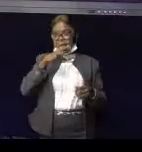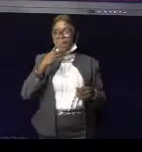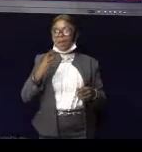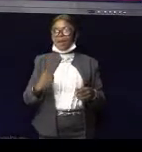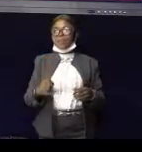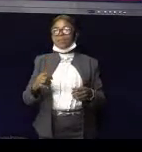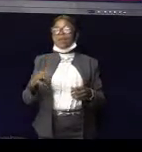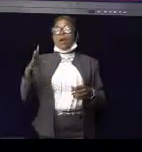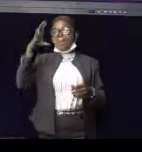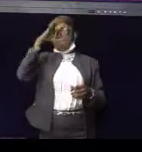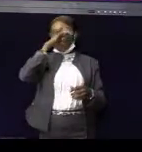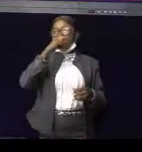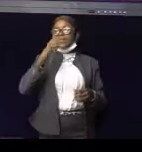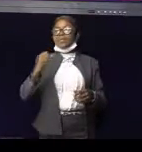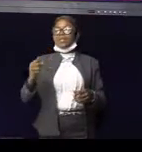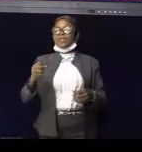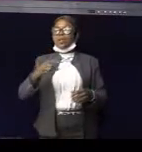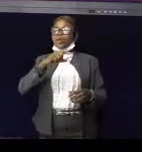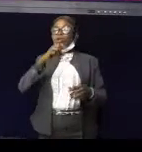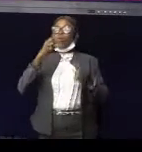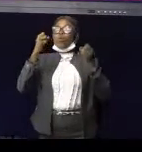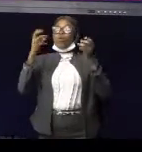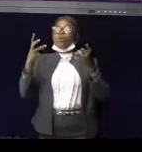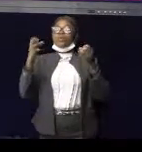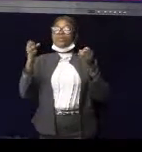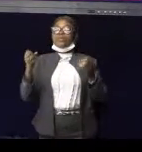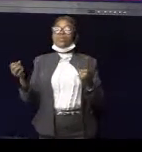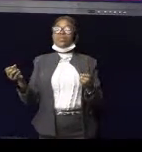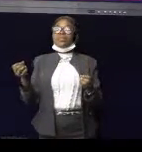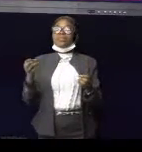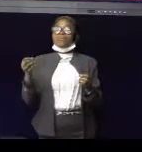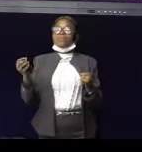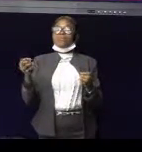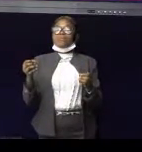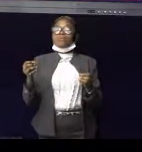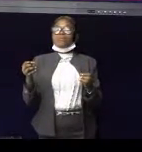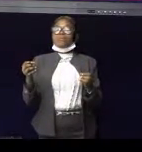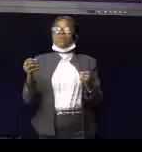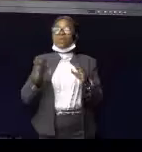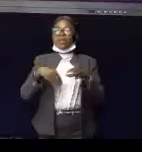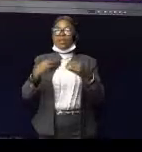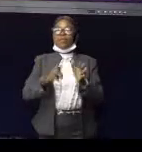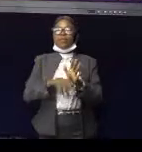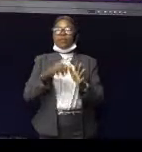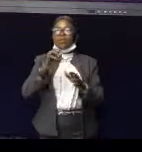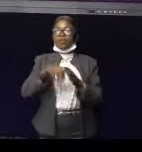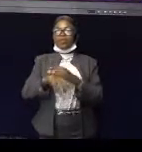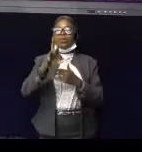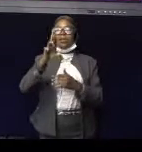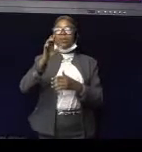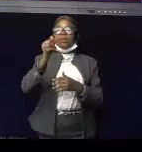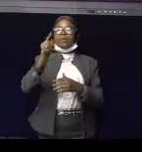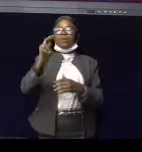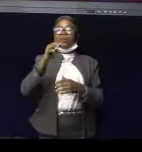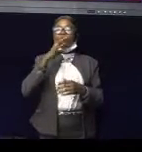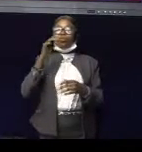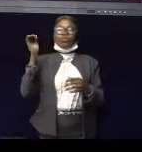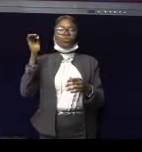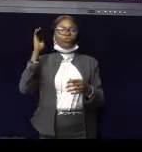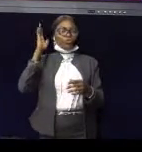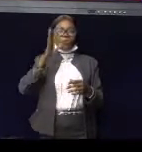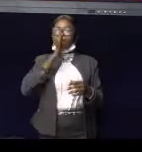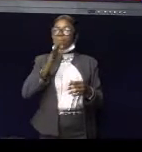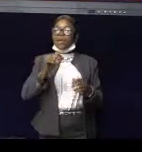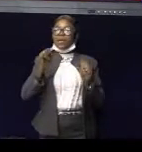already, how can you find some required quantities? What does that mean? We'll see. You should also be able to